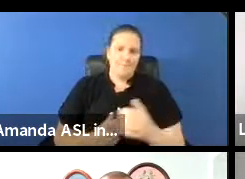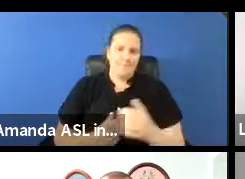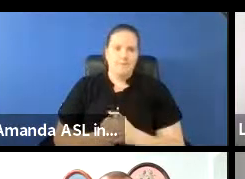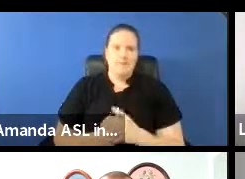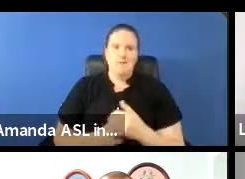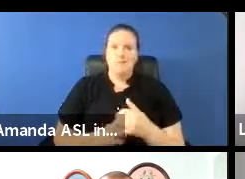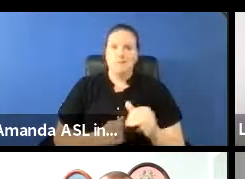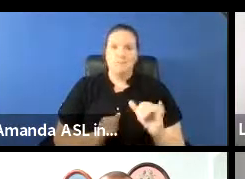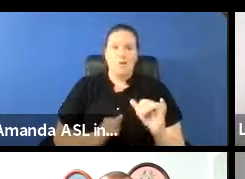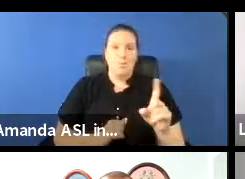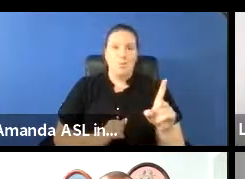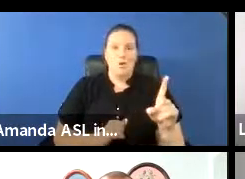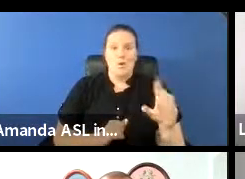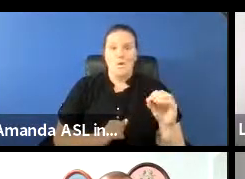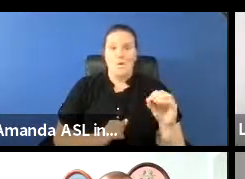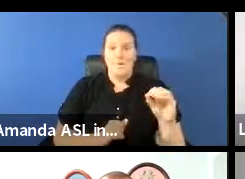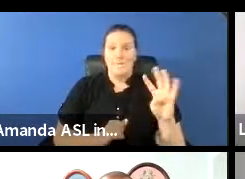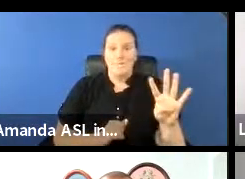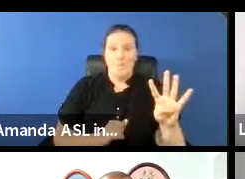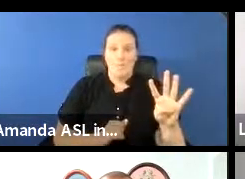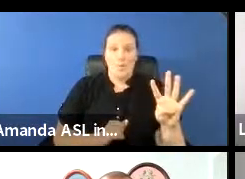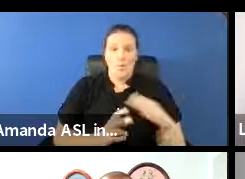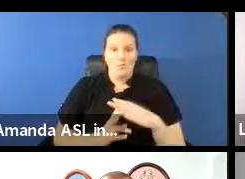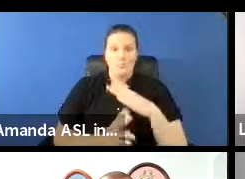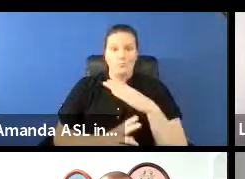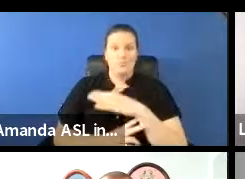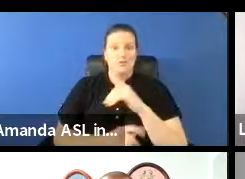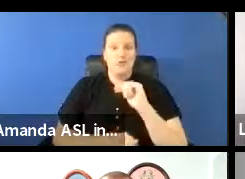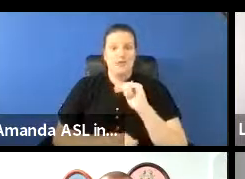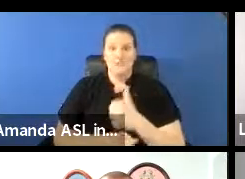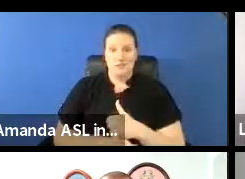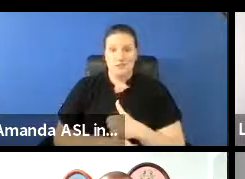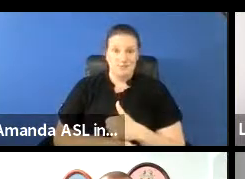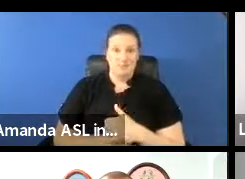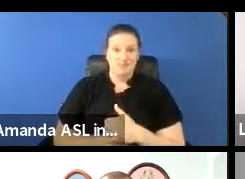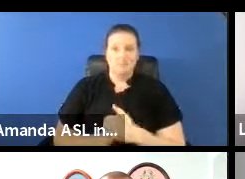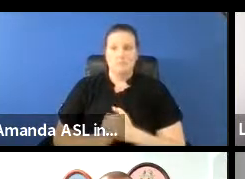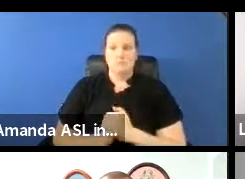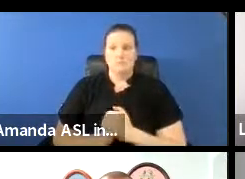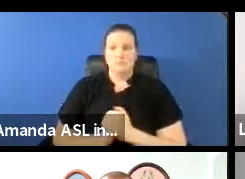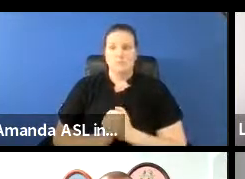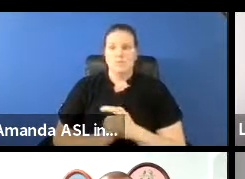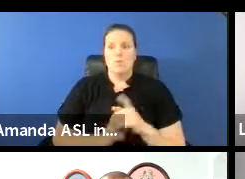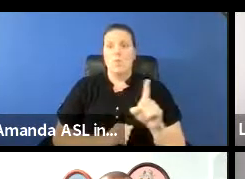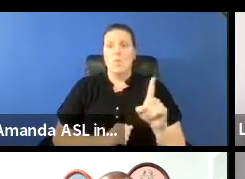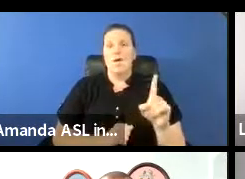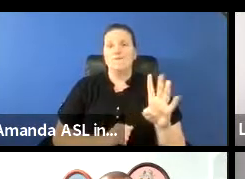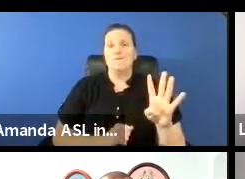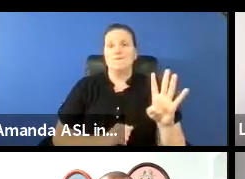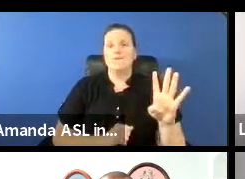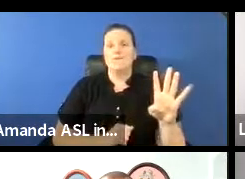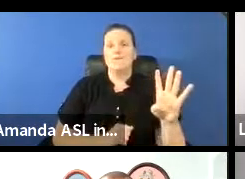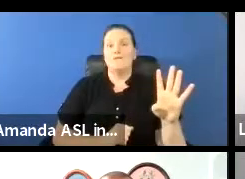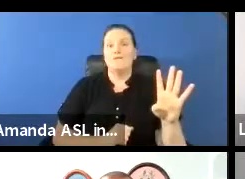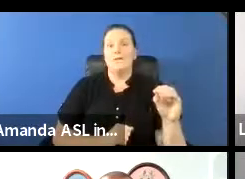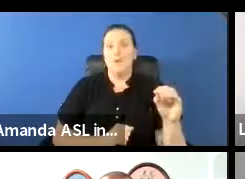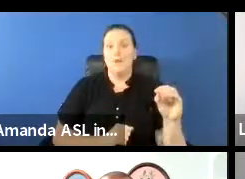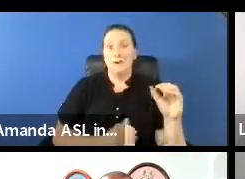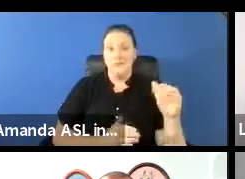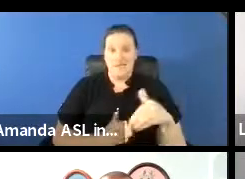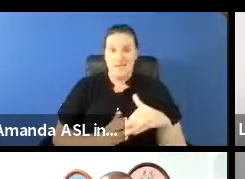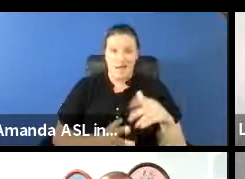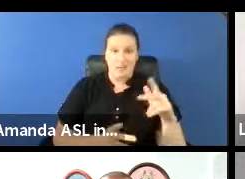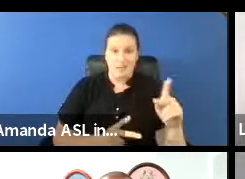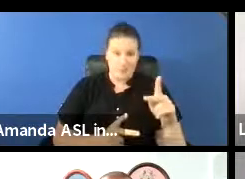a 104-year-old bridge that exists. You still have 140,000 people every day who